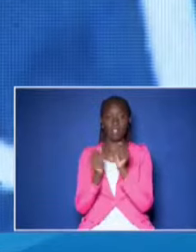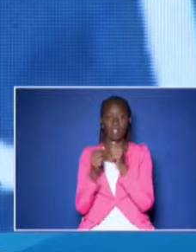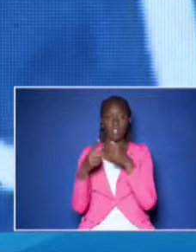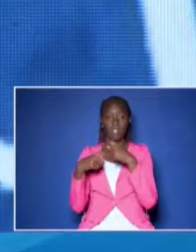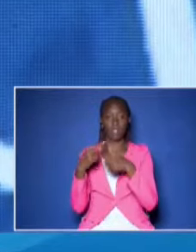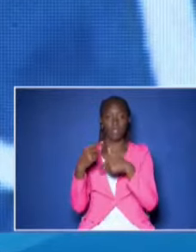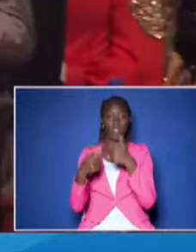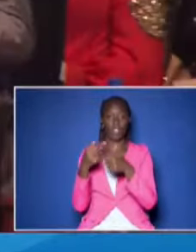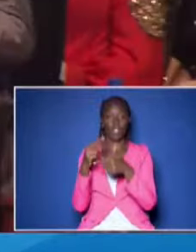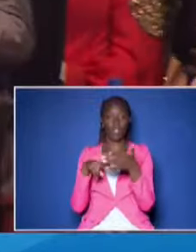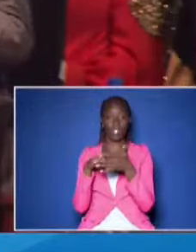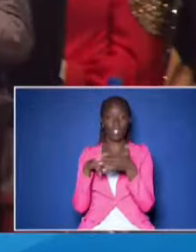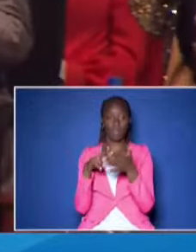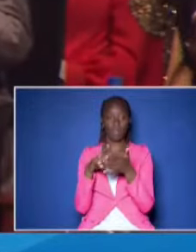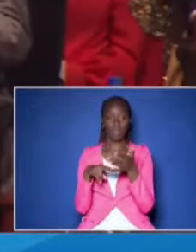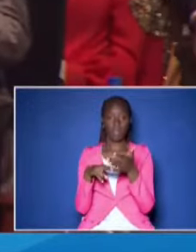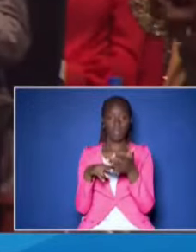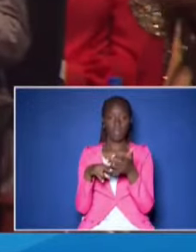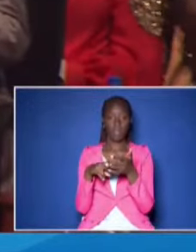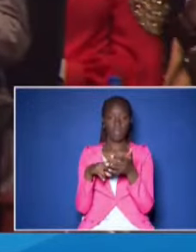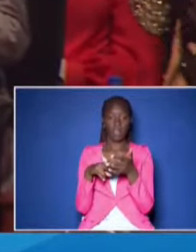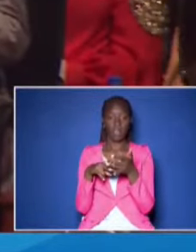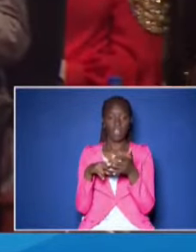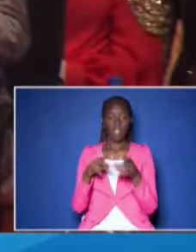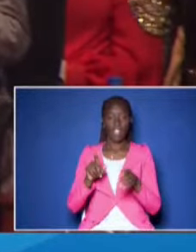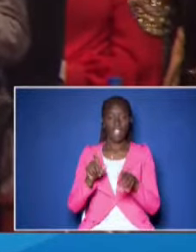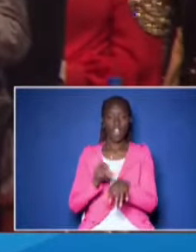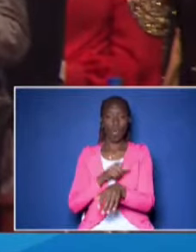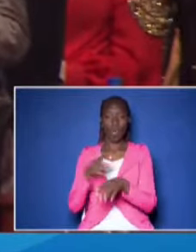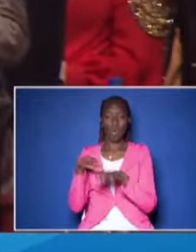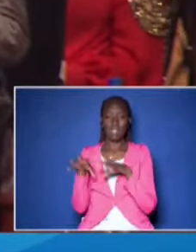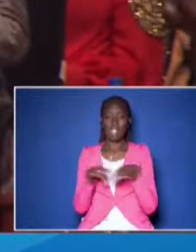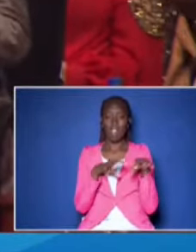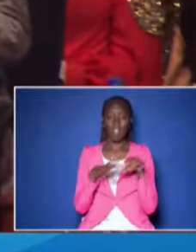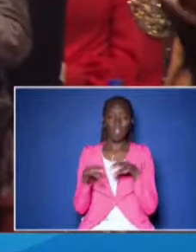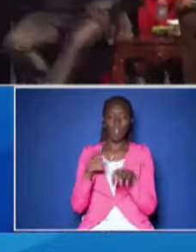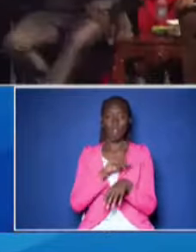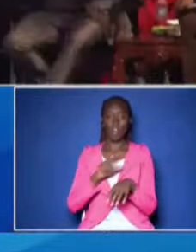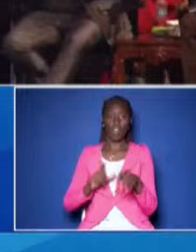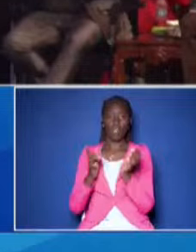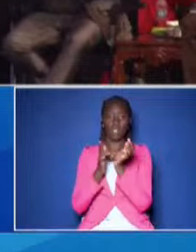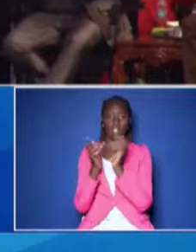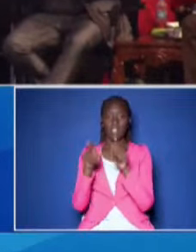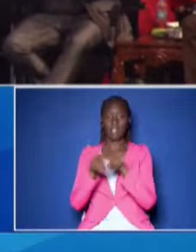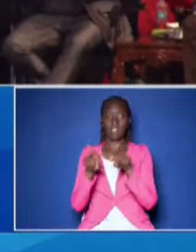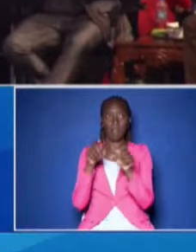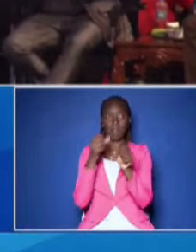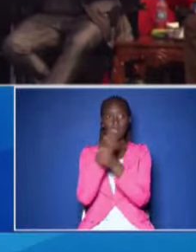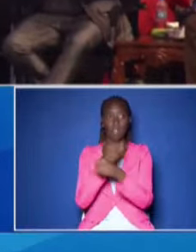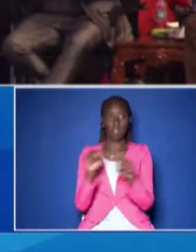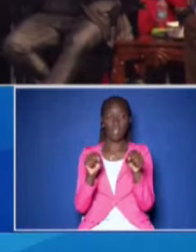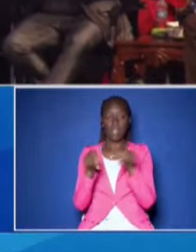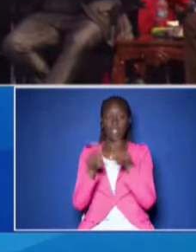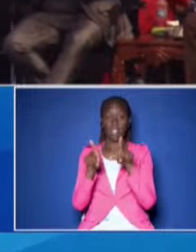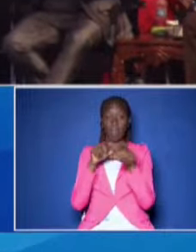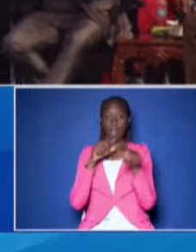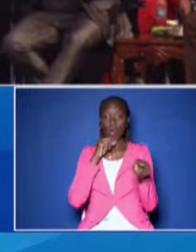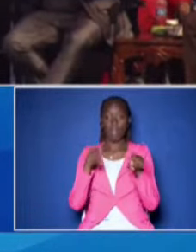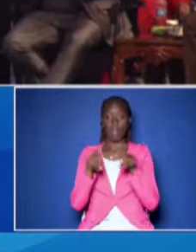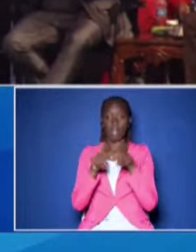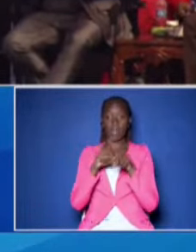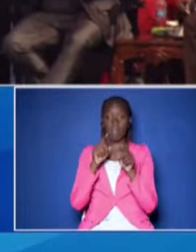ahead and account that the longsuffering of Our Lord is salvation even as our beloved brother